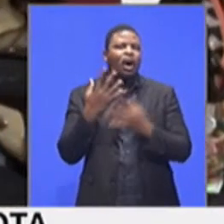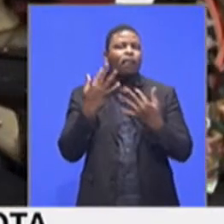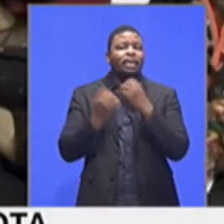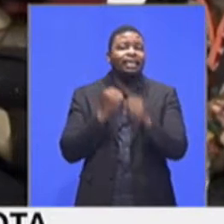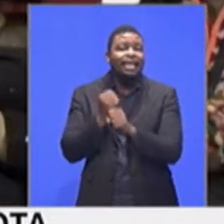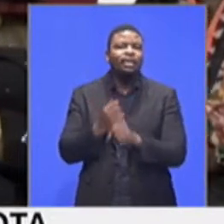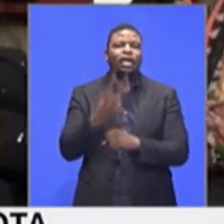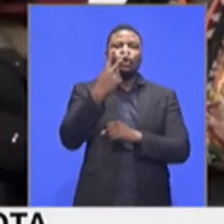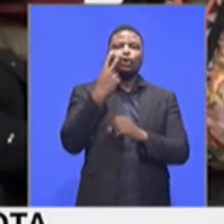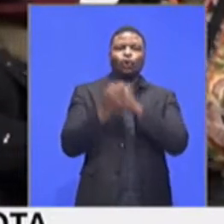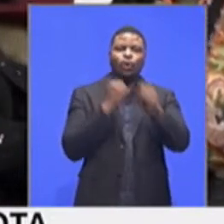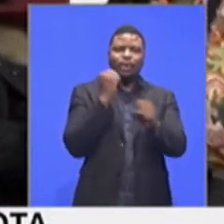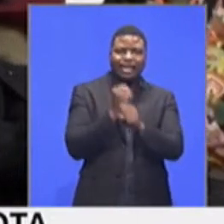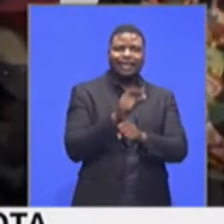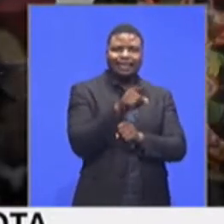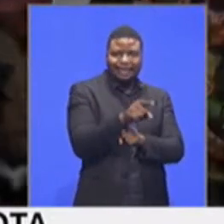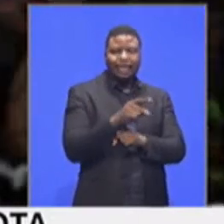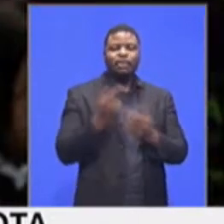term.